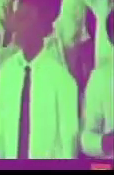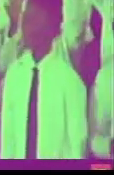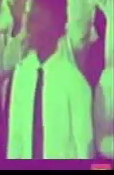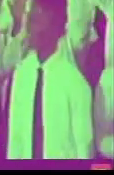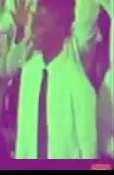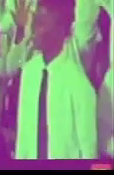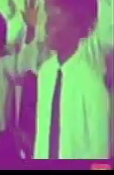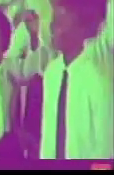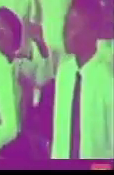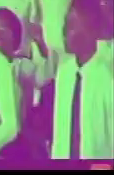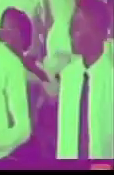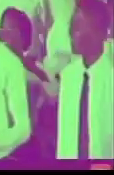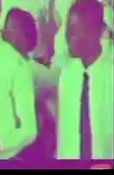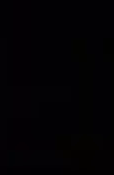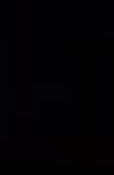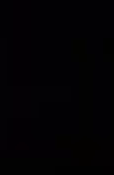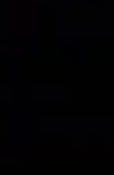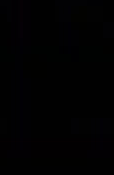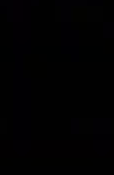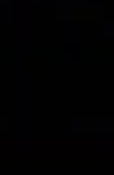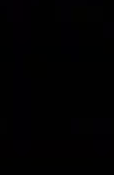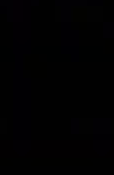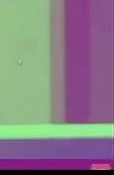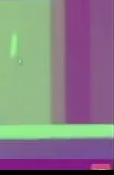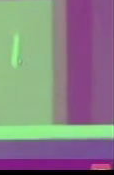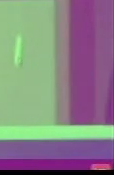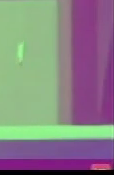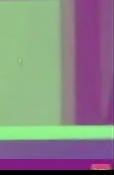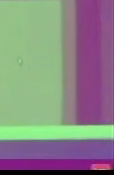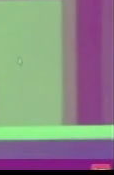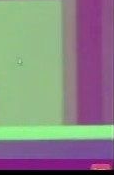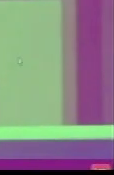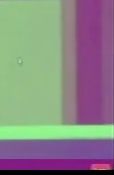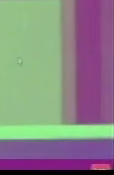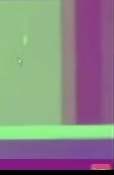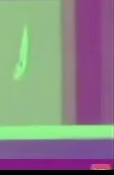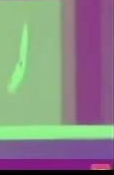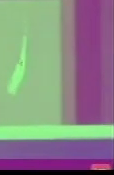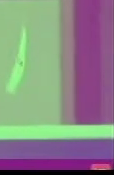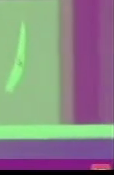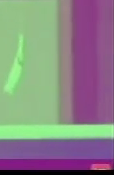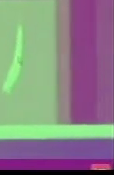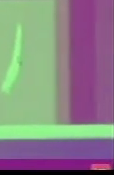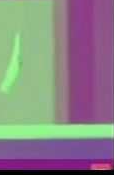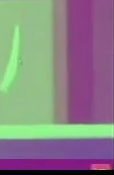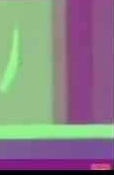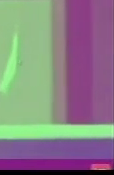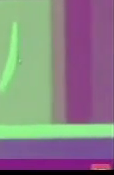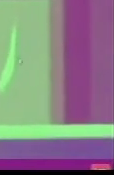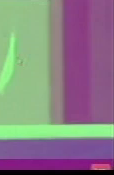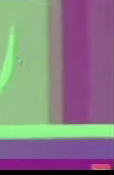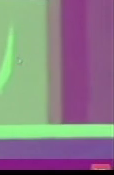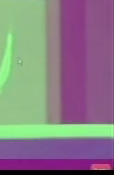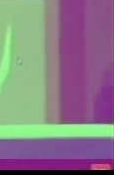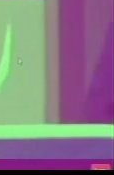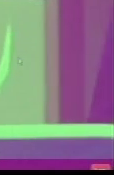Thank you. Please, you may be seated. Thank you so very much. Thank you and thank you and thank you.